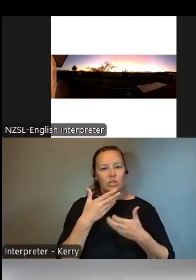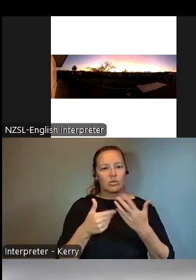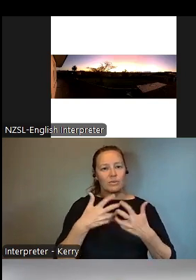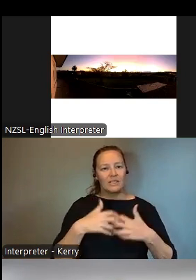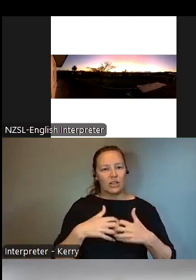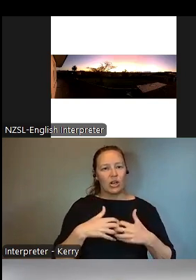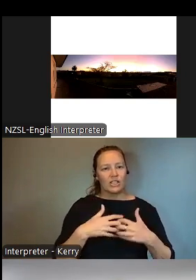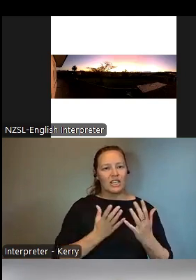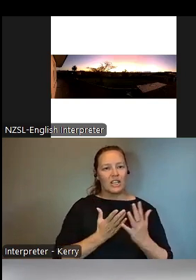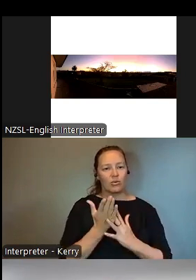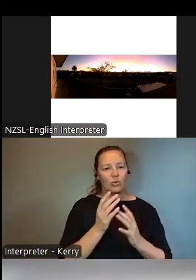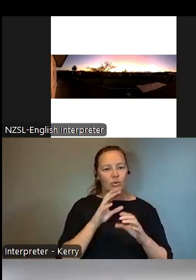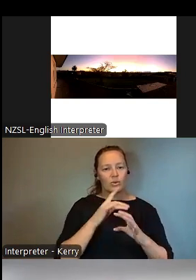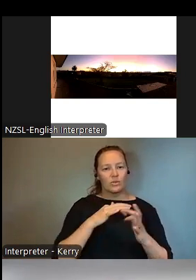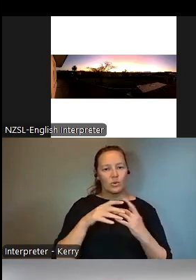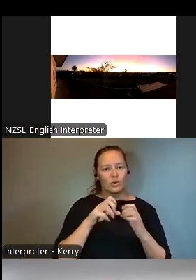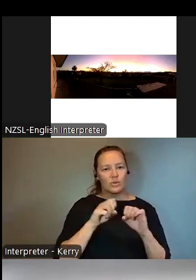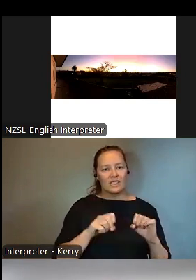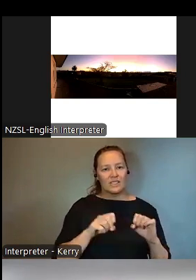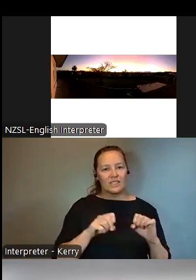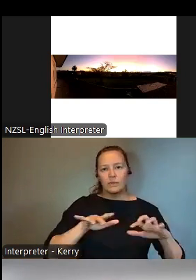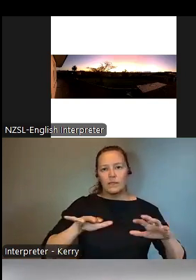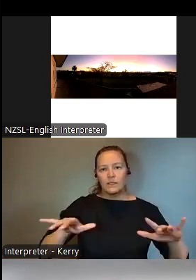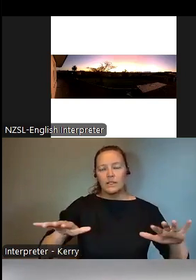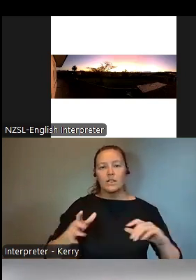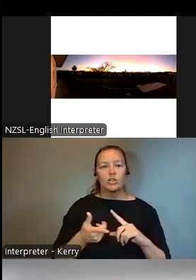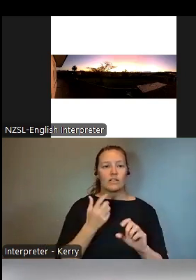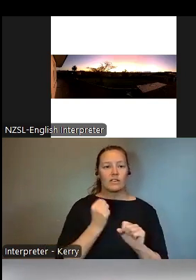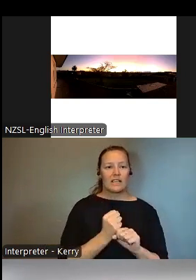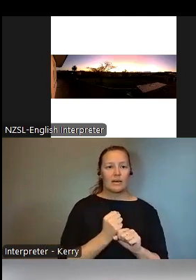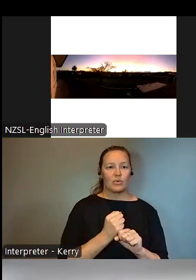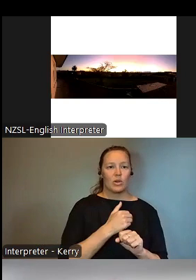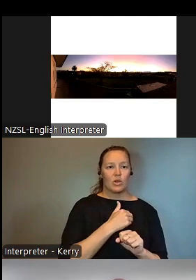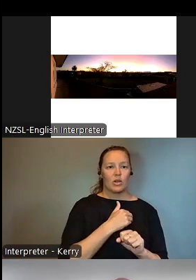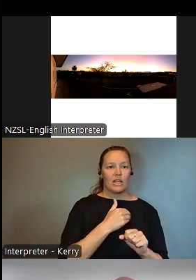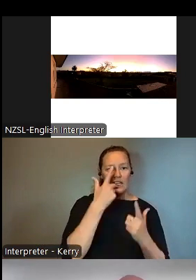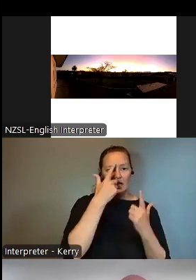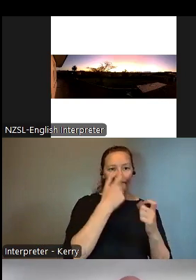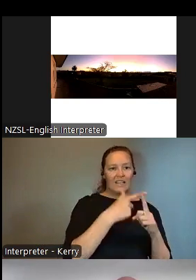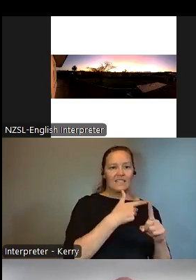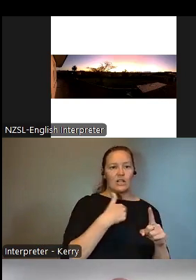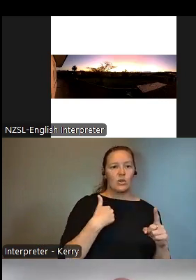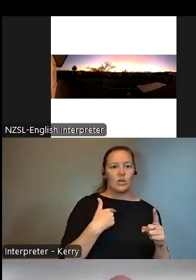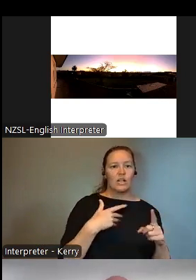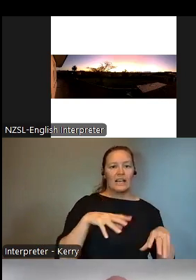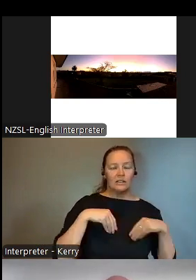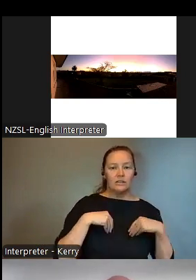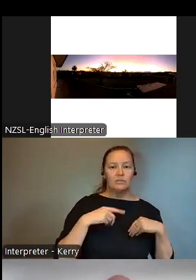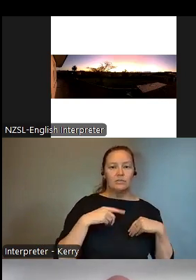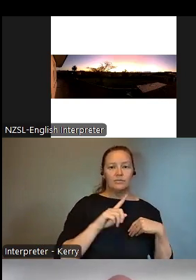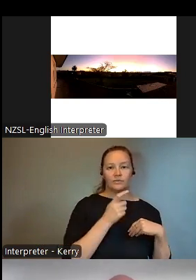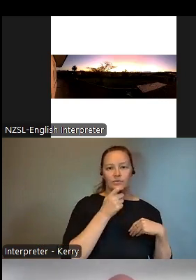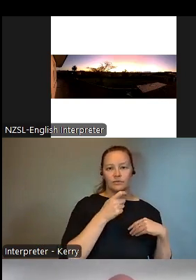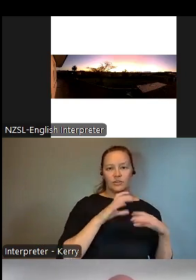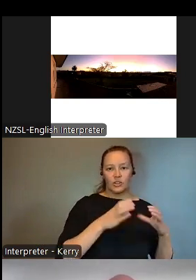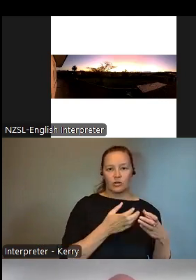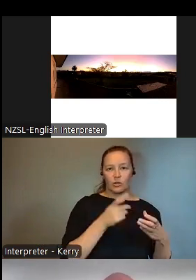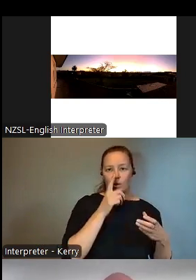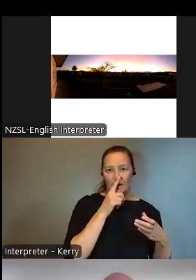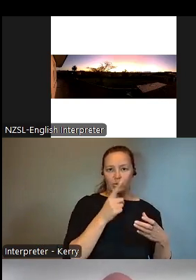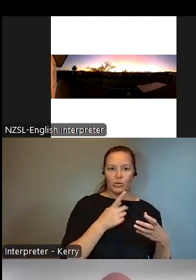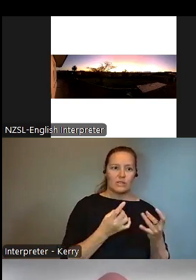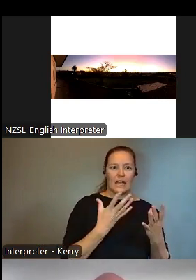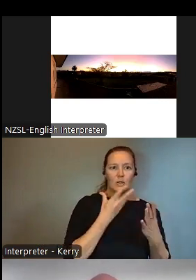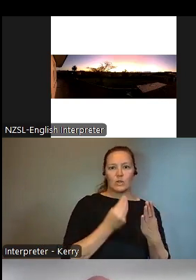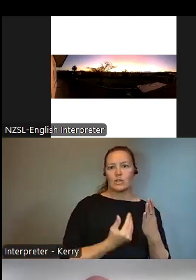for example, your innovators and early adopters are the first people to pick up the latest, greatest